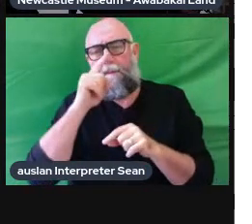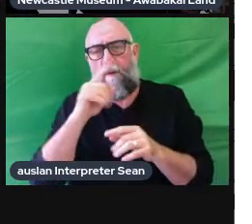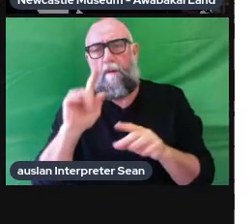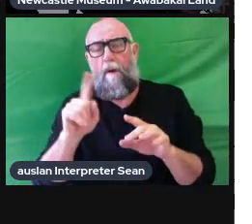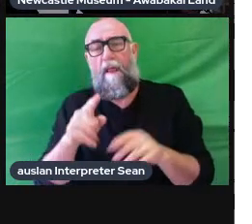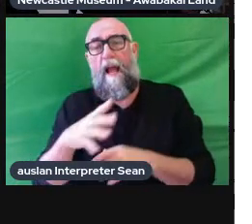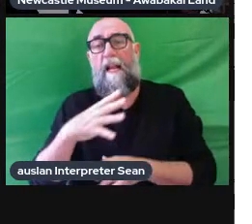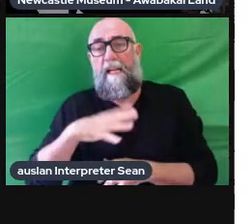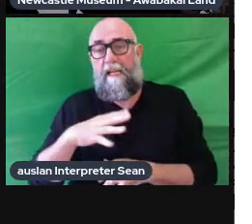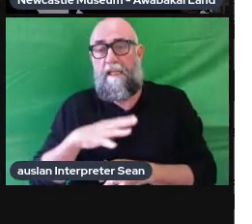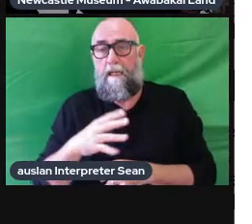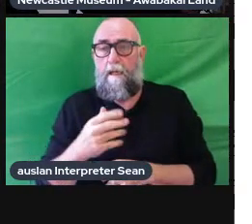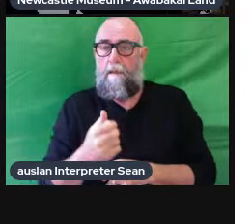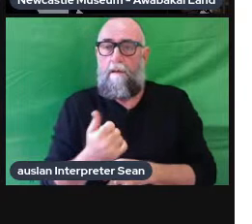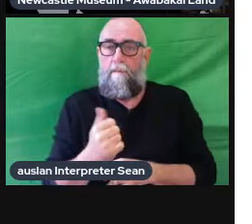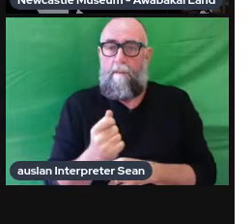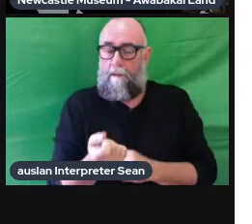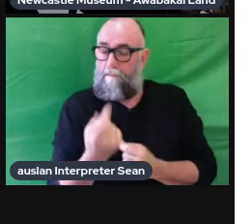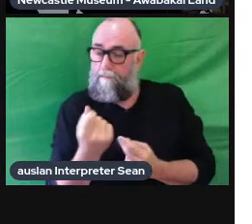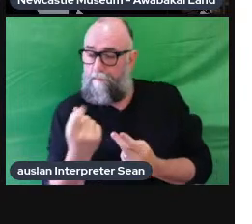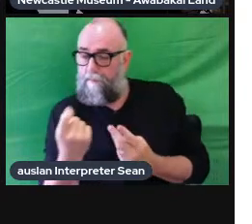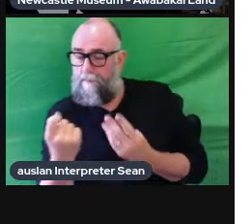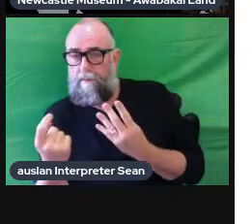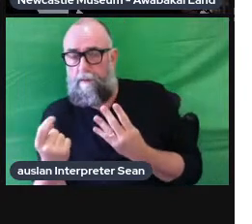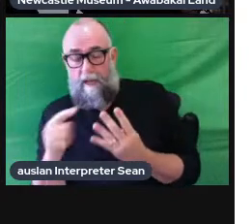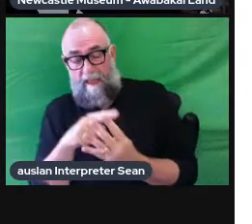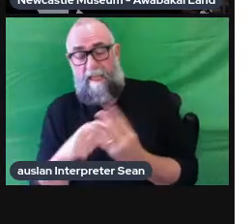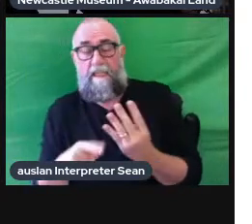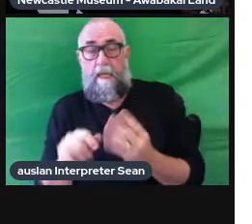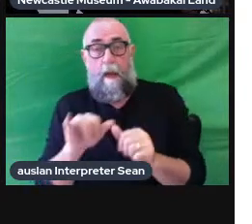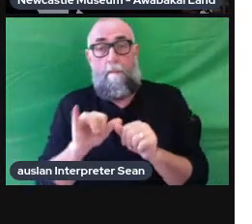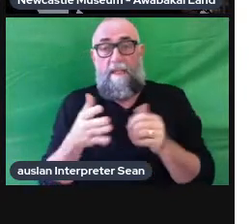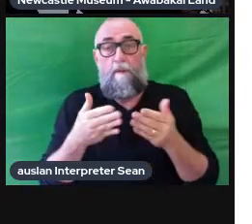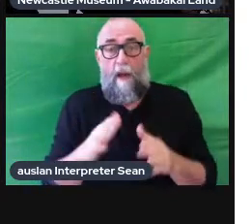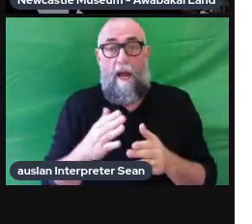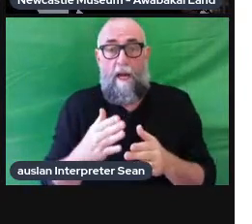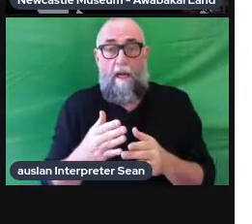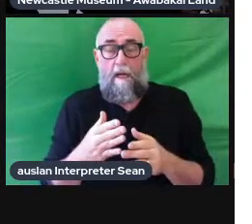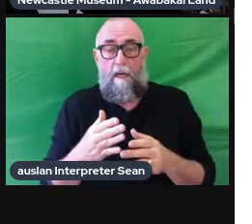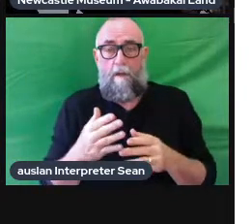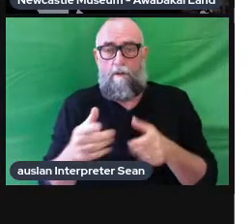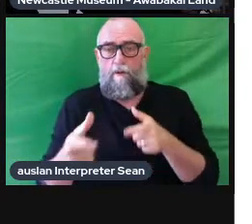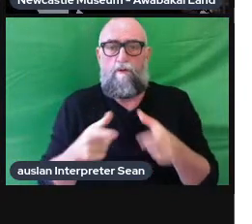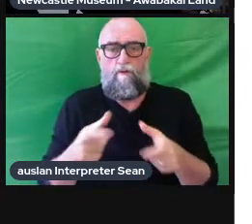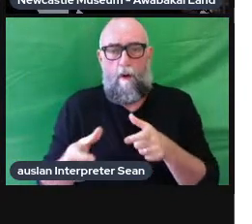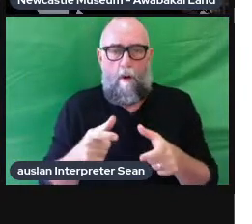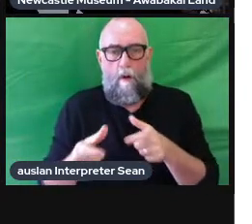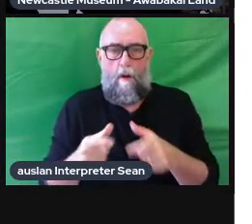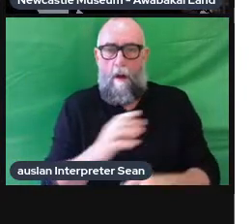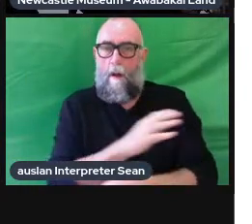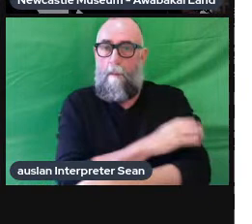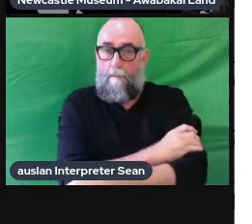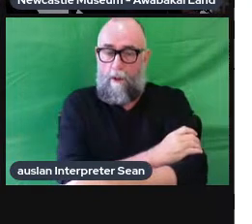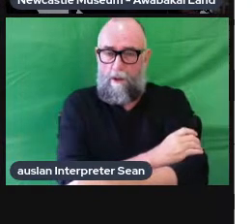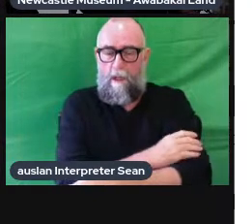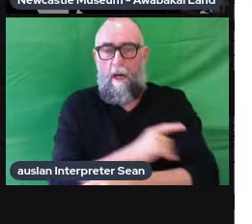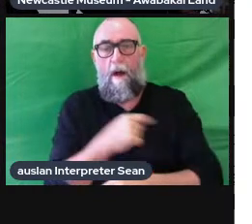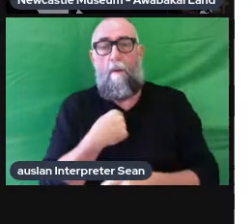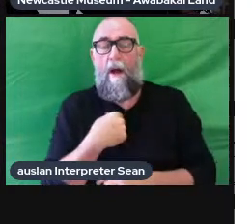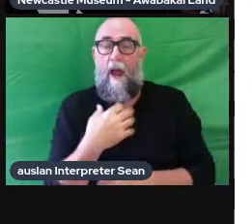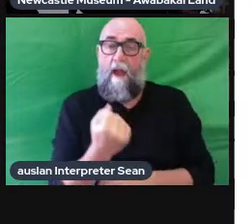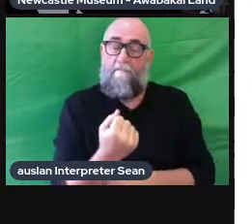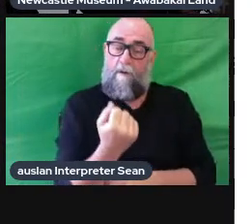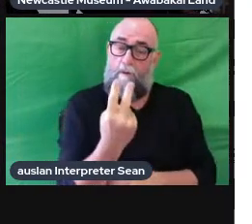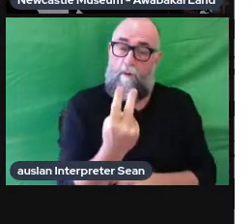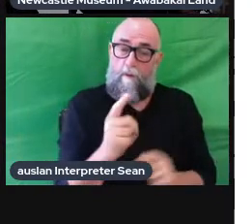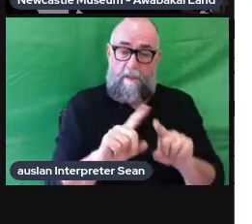is the most effective way to control your blood pressure. It's usually more effective to use 2 options that work in different